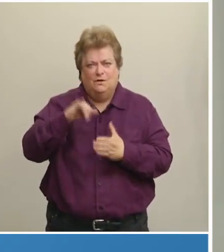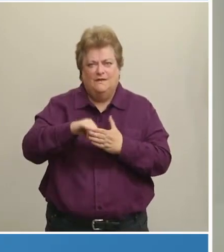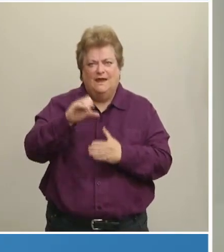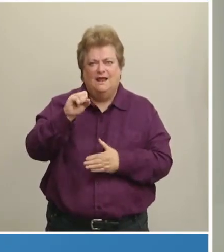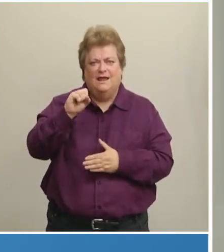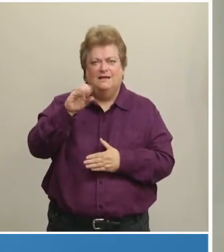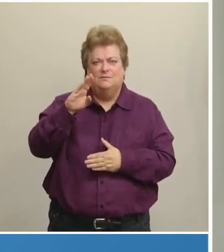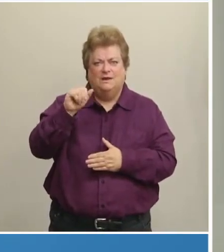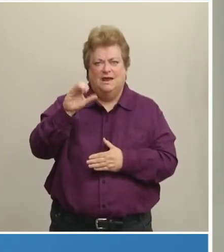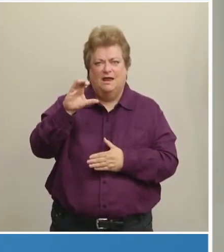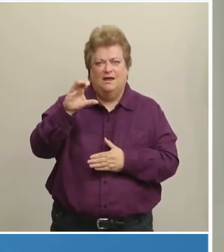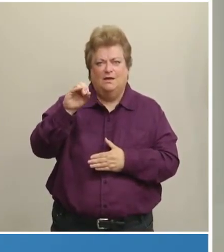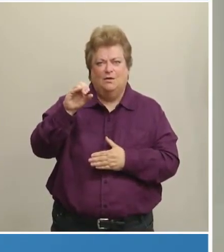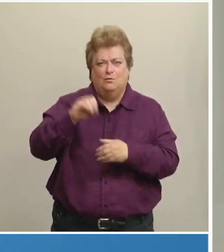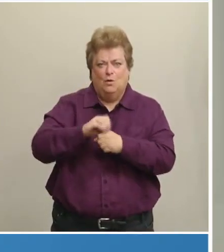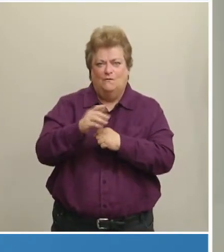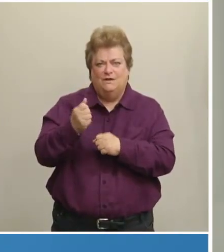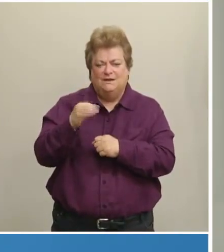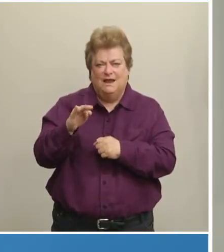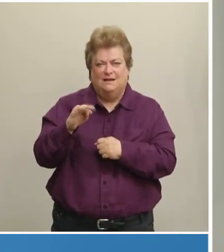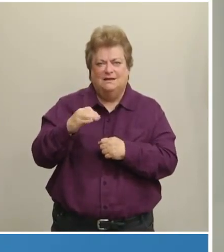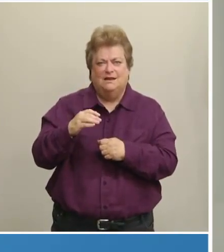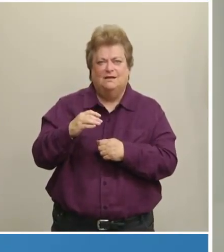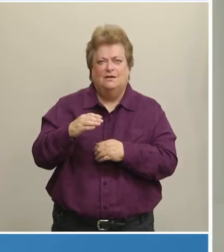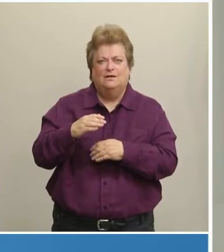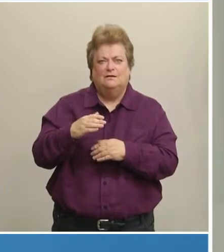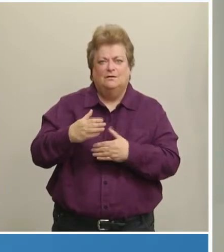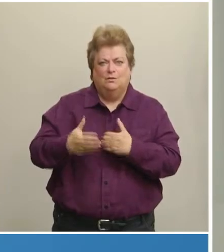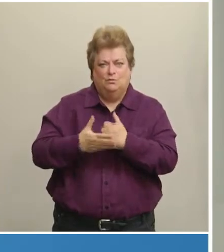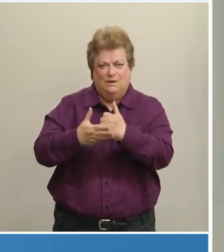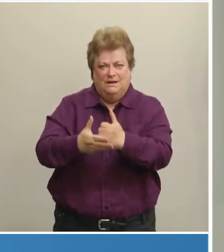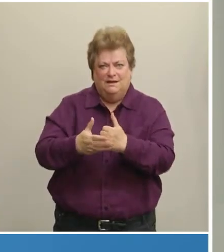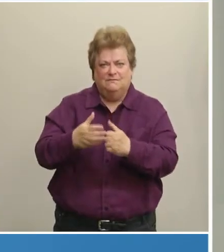relief options. If you want more information about that, please visit